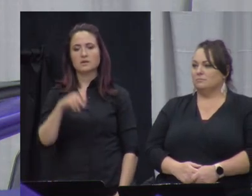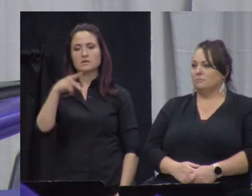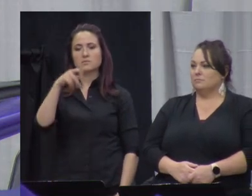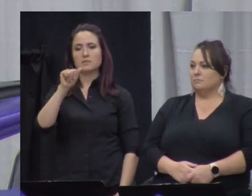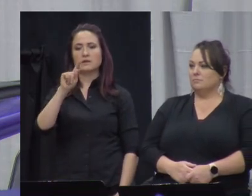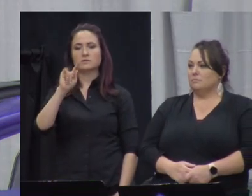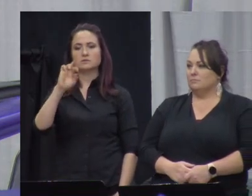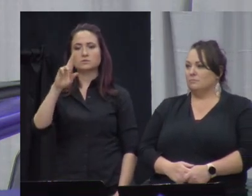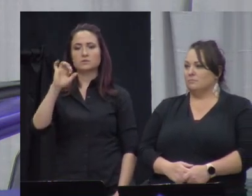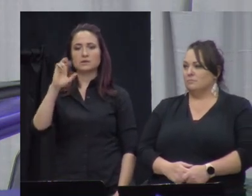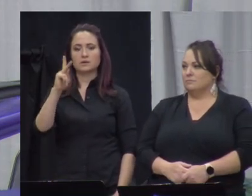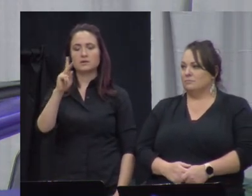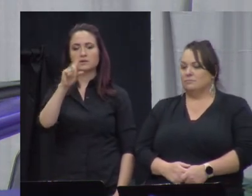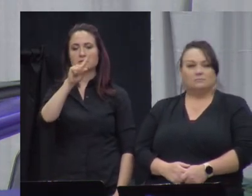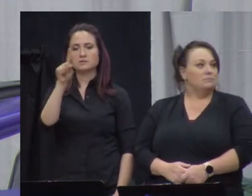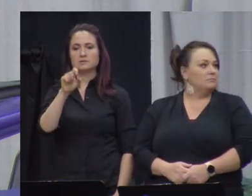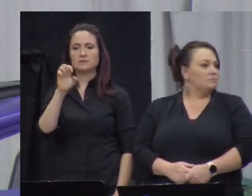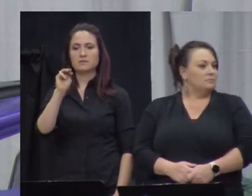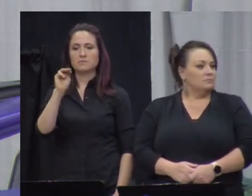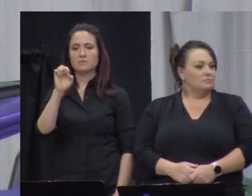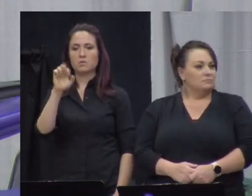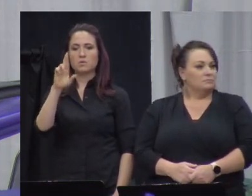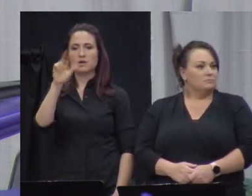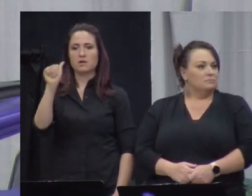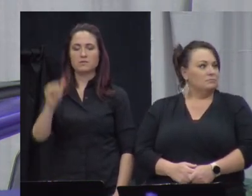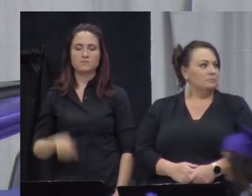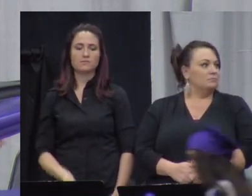Patrick Zamora.